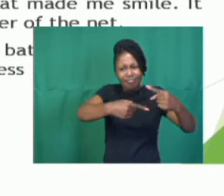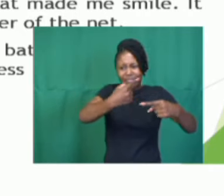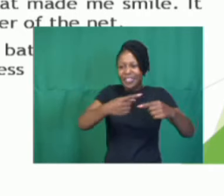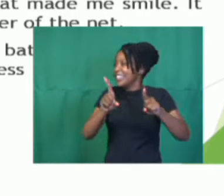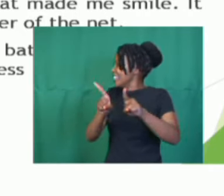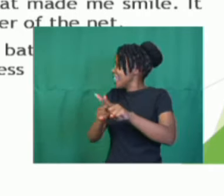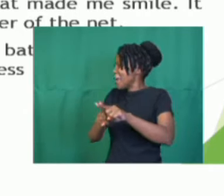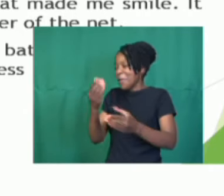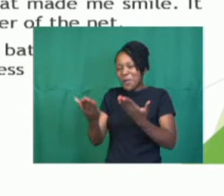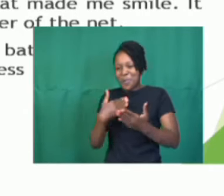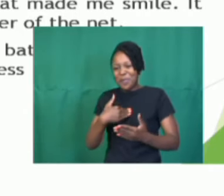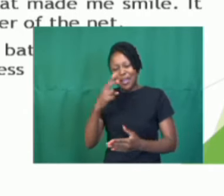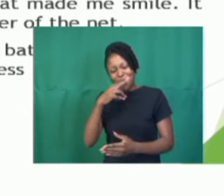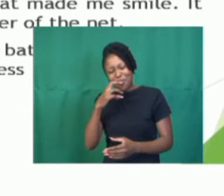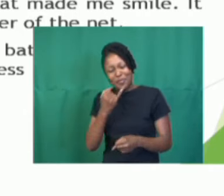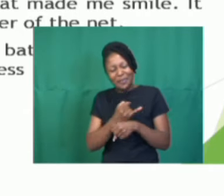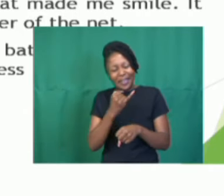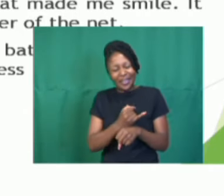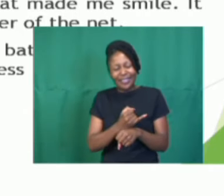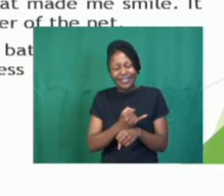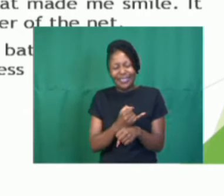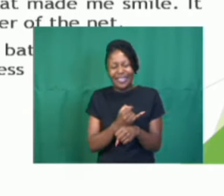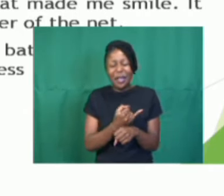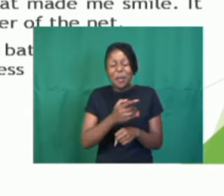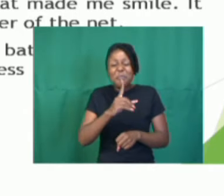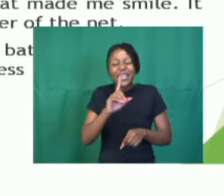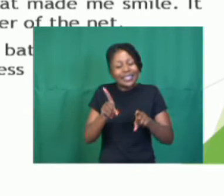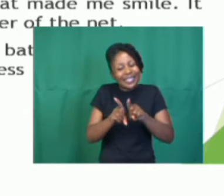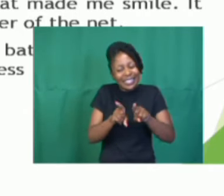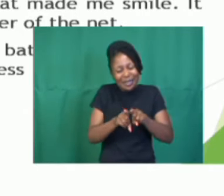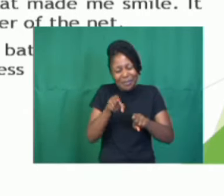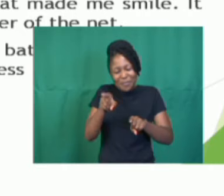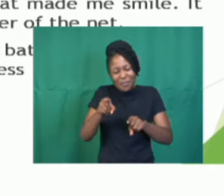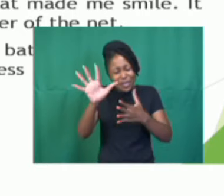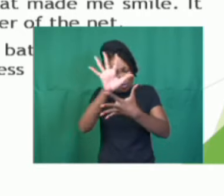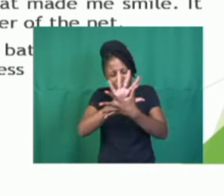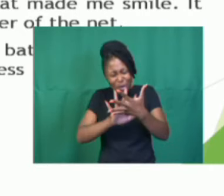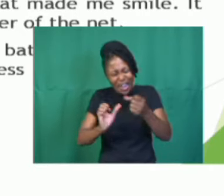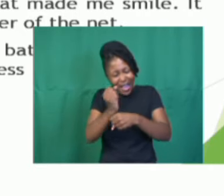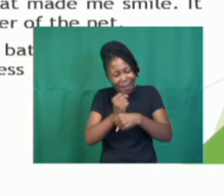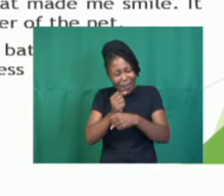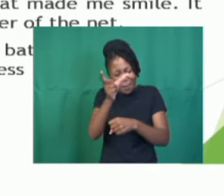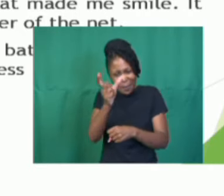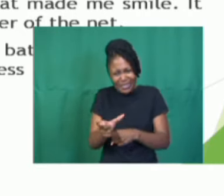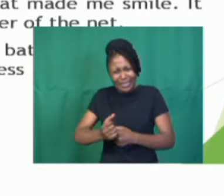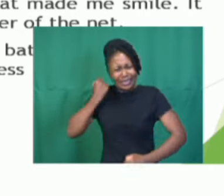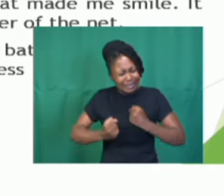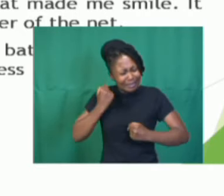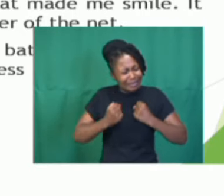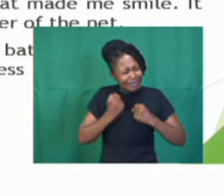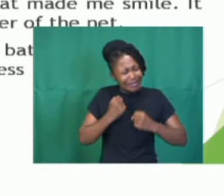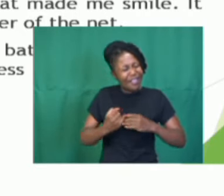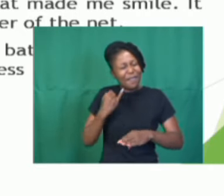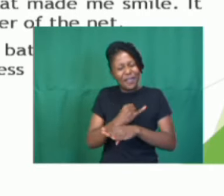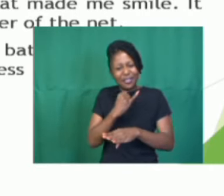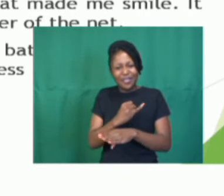myself. But it is moving at a high pace. Then this introduction here, moving,